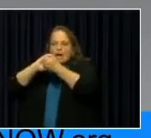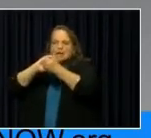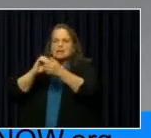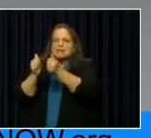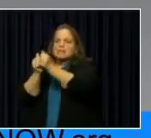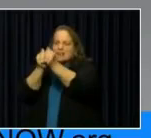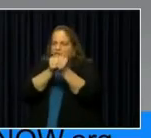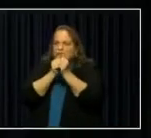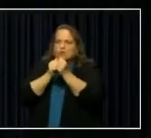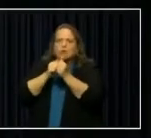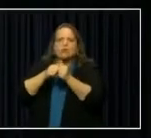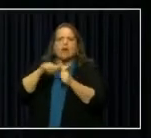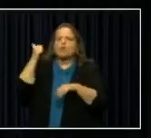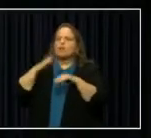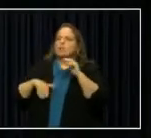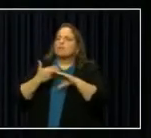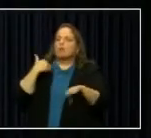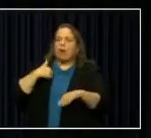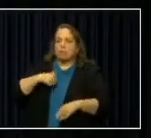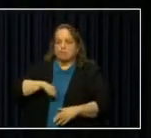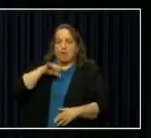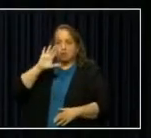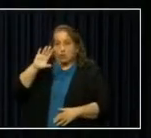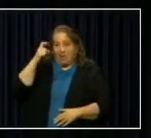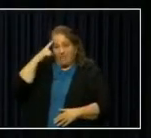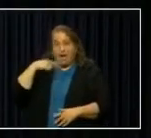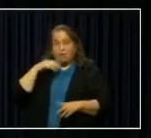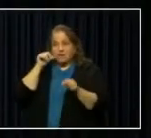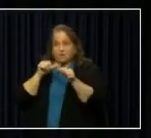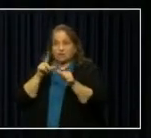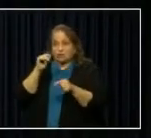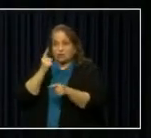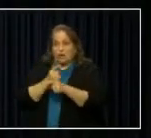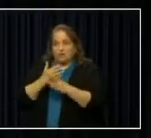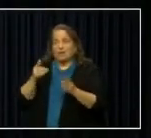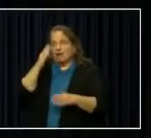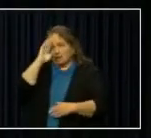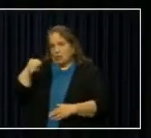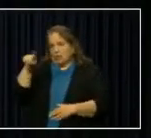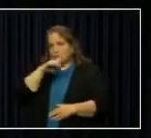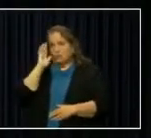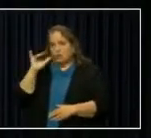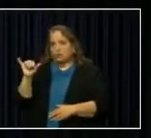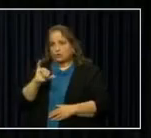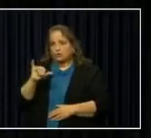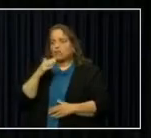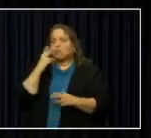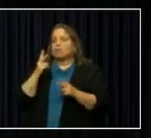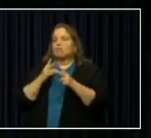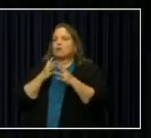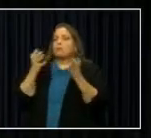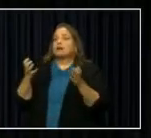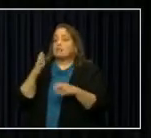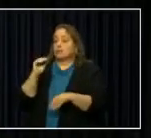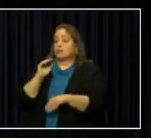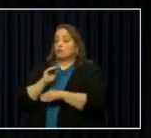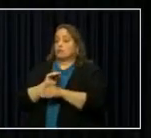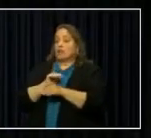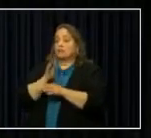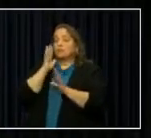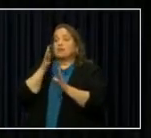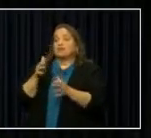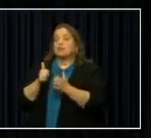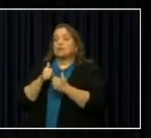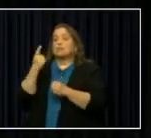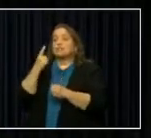before. I'm proud to be your governor. I'm going to continue to do the right things, and I know you are too. Thank you all very much. And tonight, we're going to leave